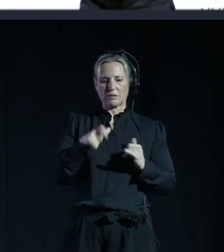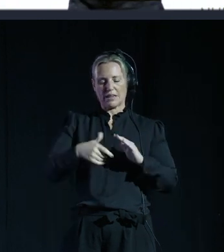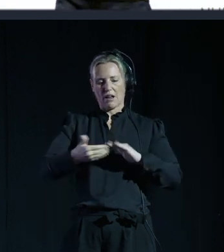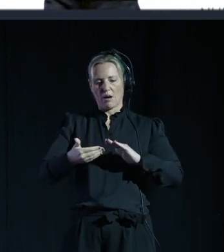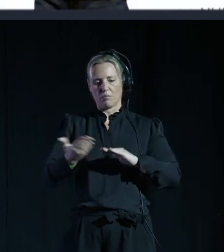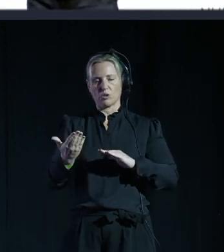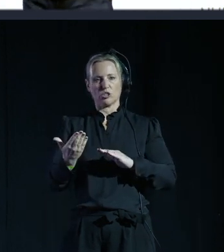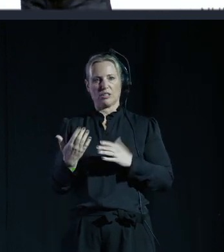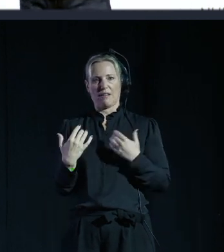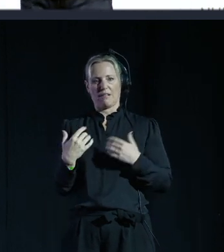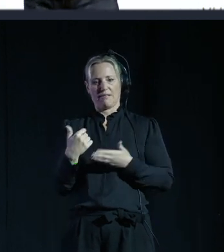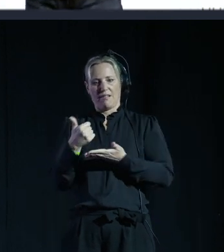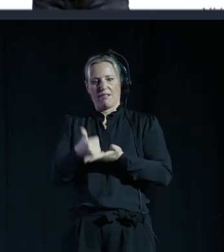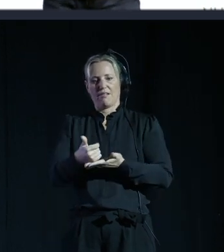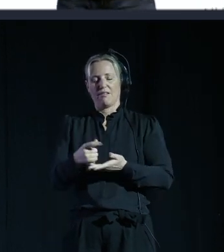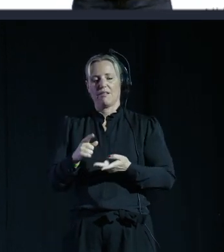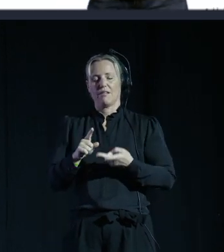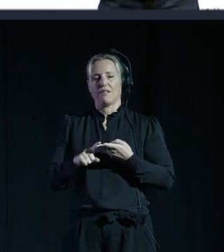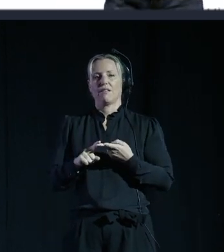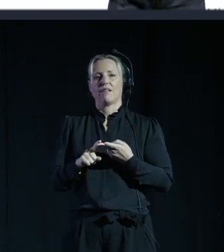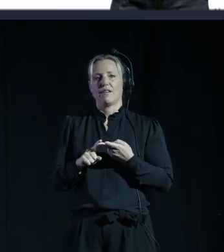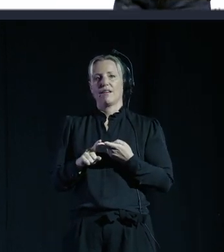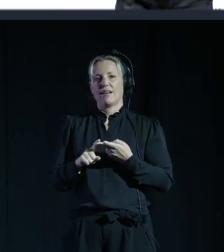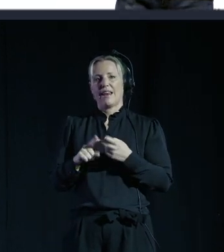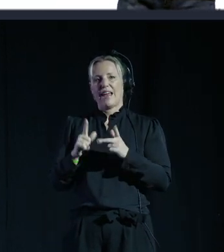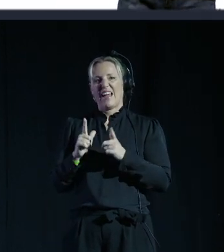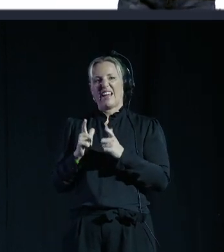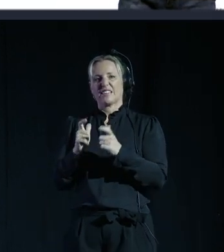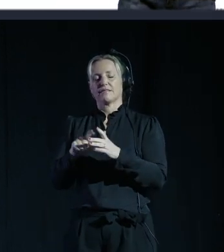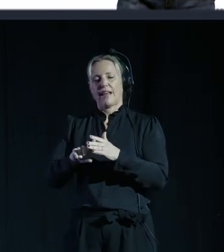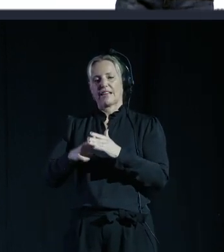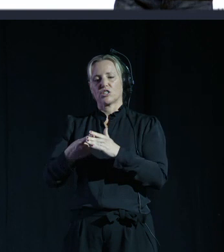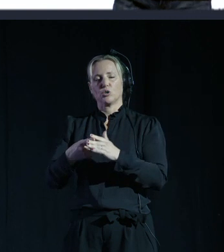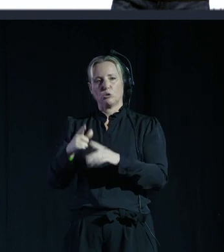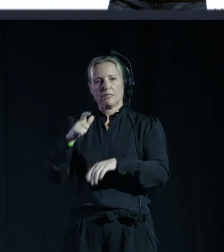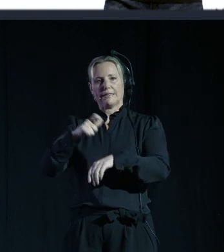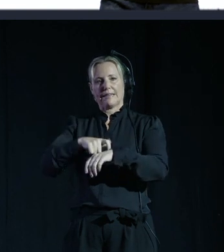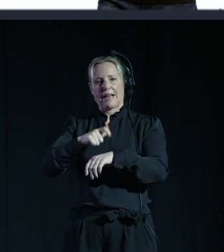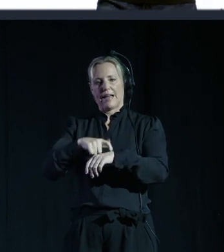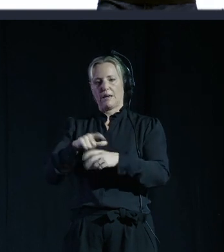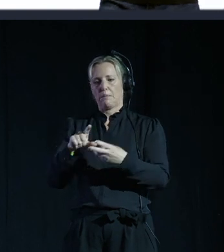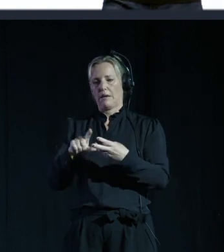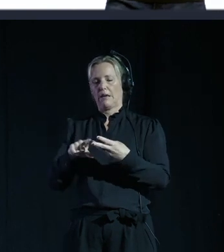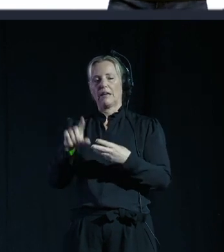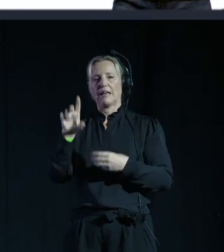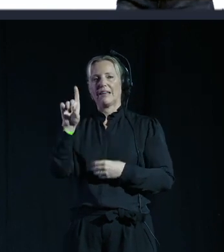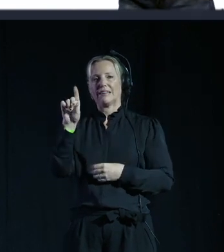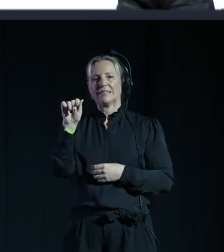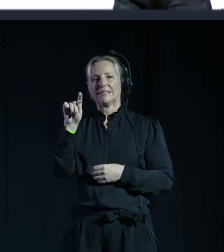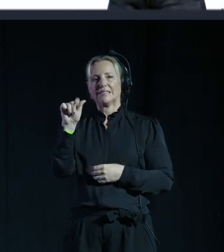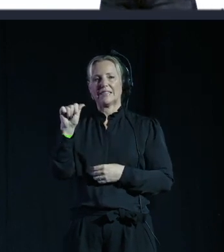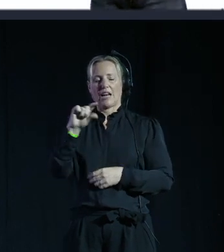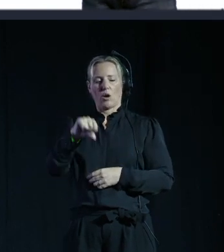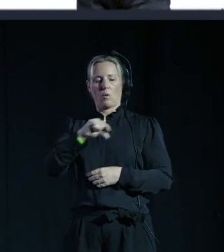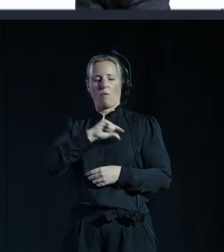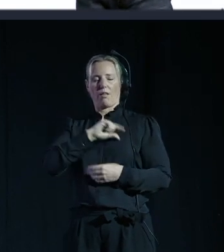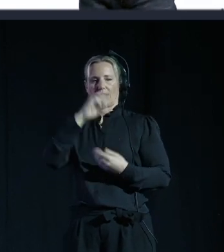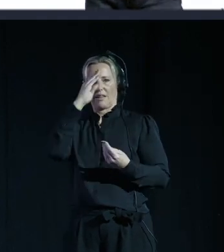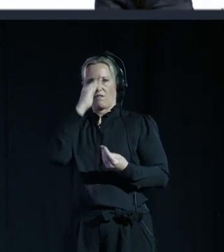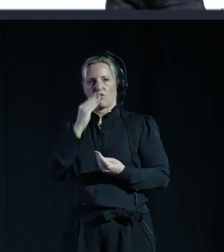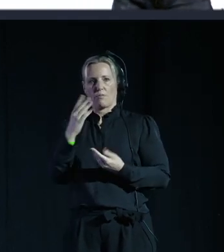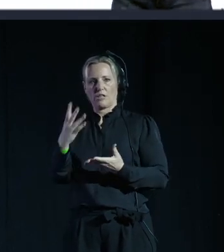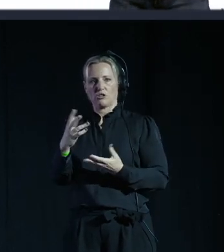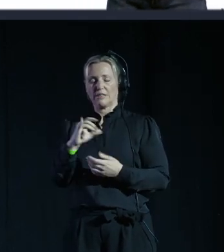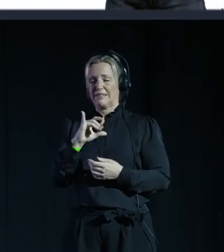execution times and failure rates of what's going on inside the project. You're looking for data quality information, whether a project is,